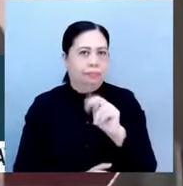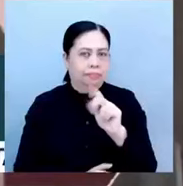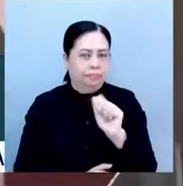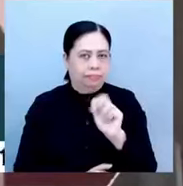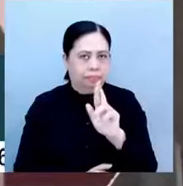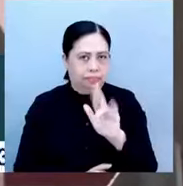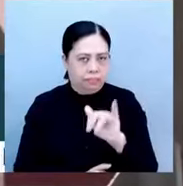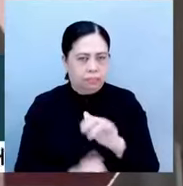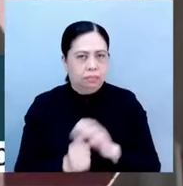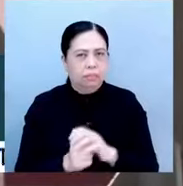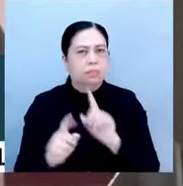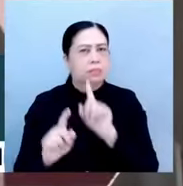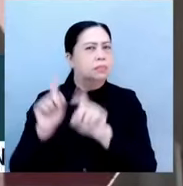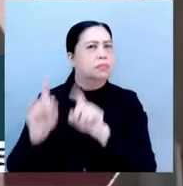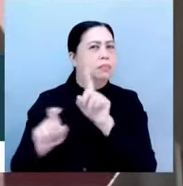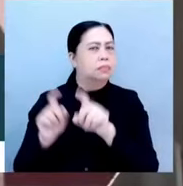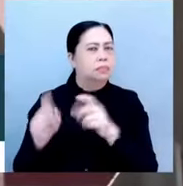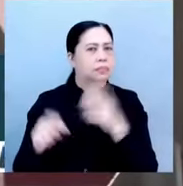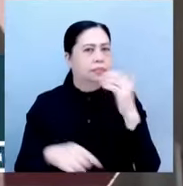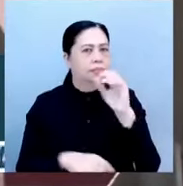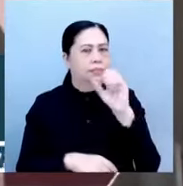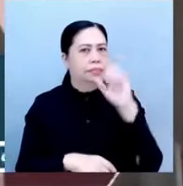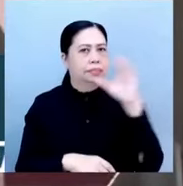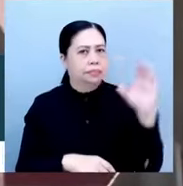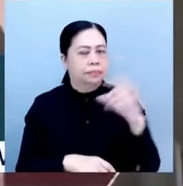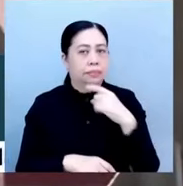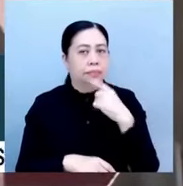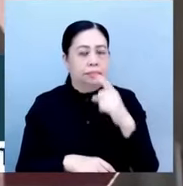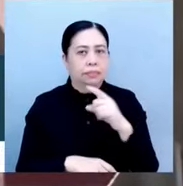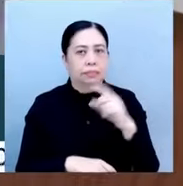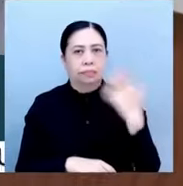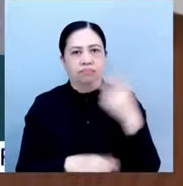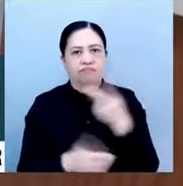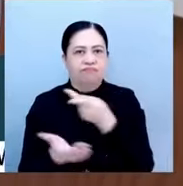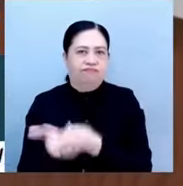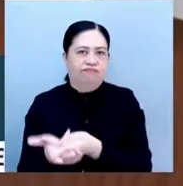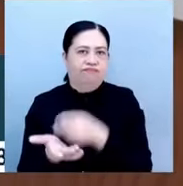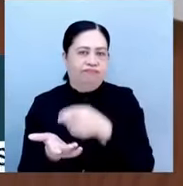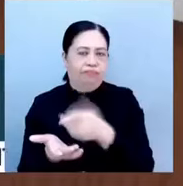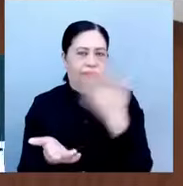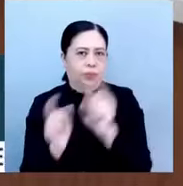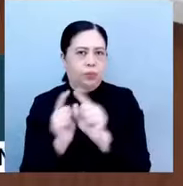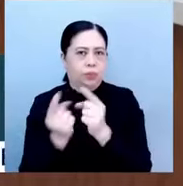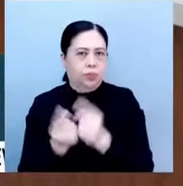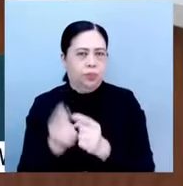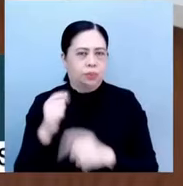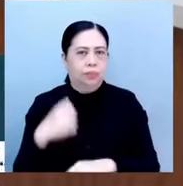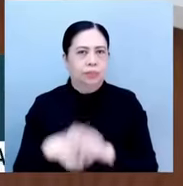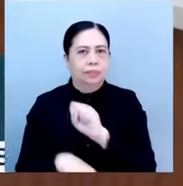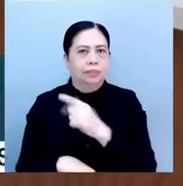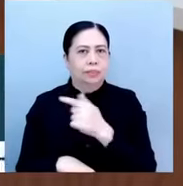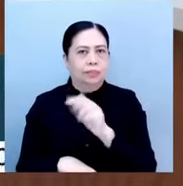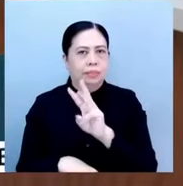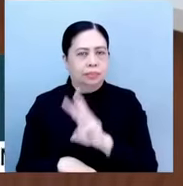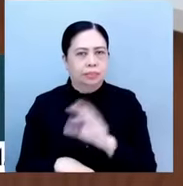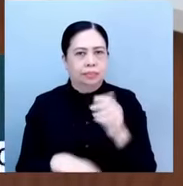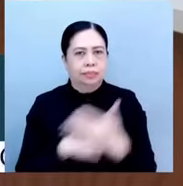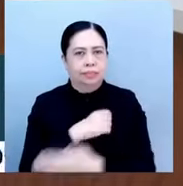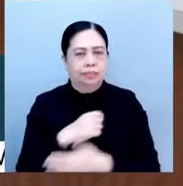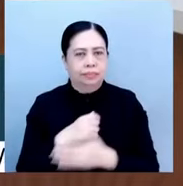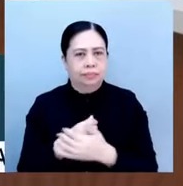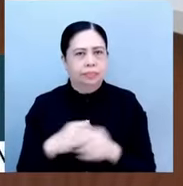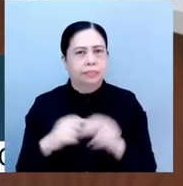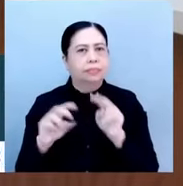petition was questioned before the Supreme Court. Sigaw ng Bayan lost. Avisado says they are supporting PIRMA as they anticipate